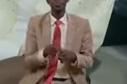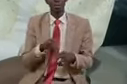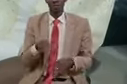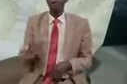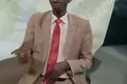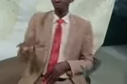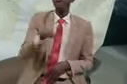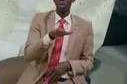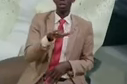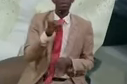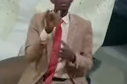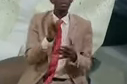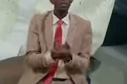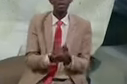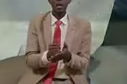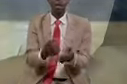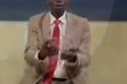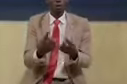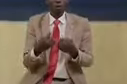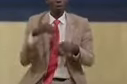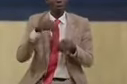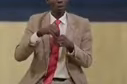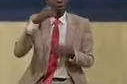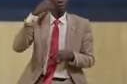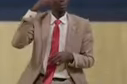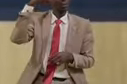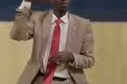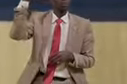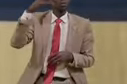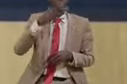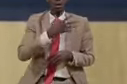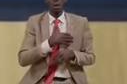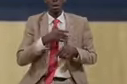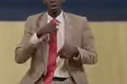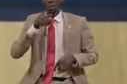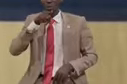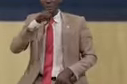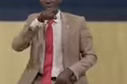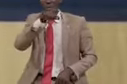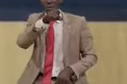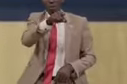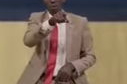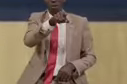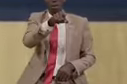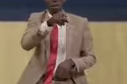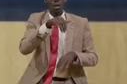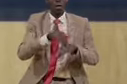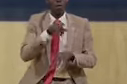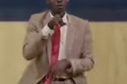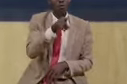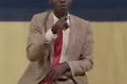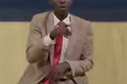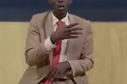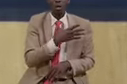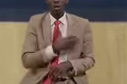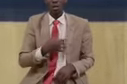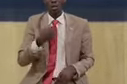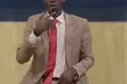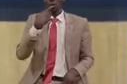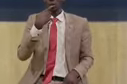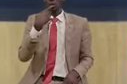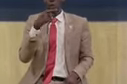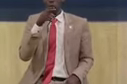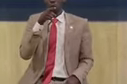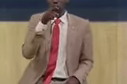that come in the dream and they point the finger to you like this and they say, you will